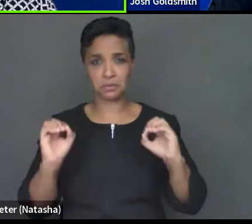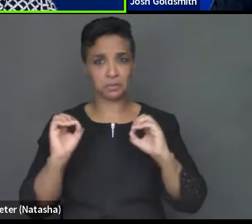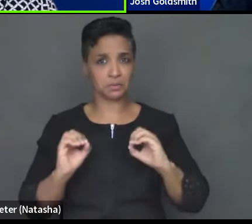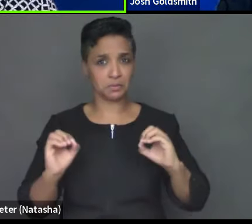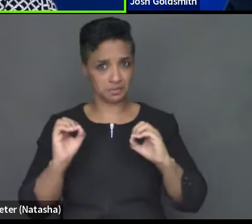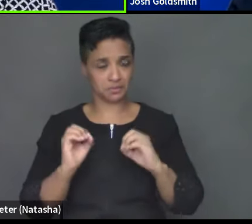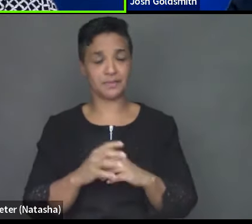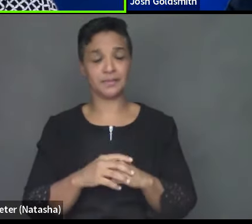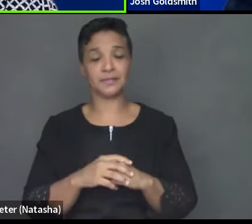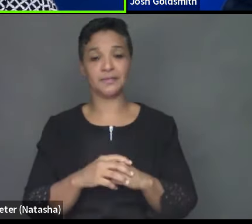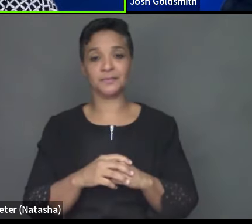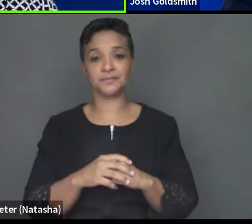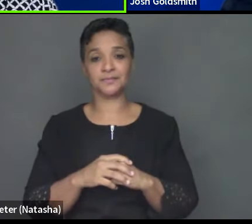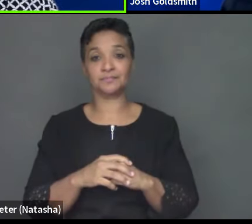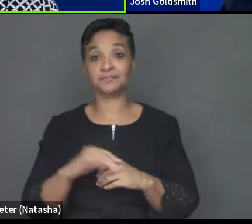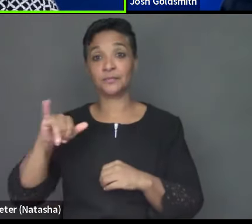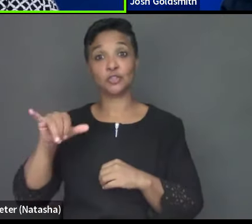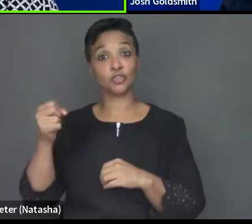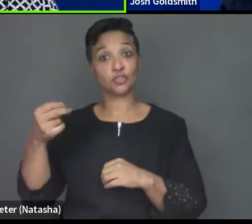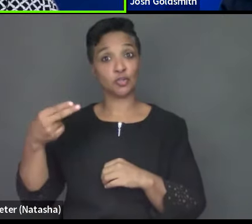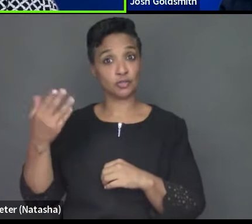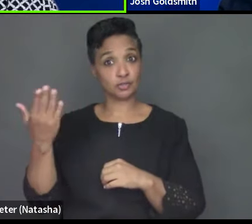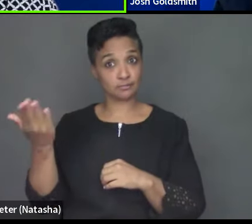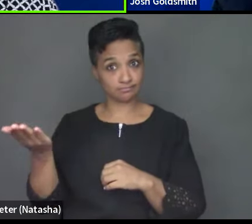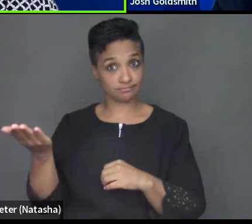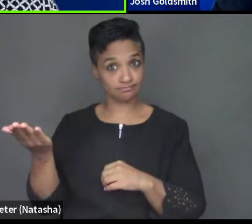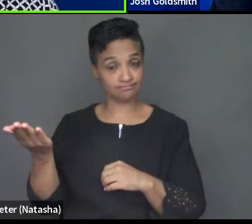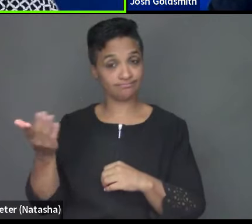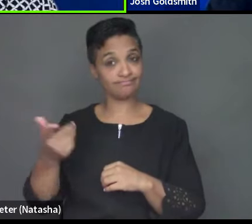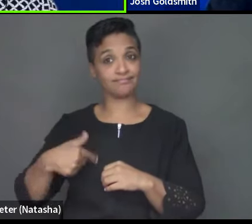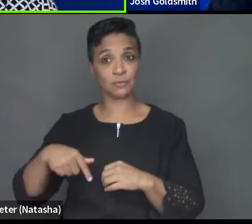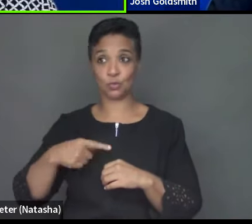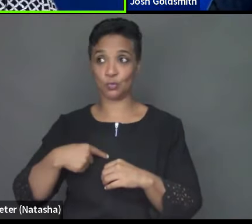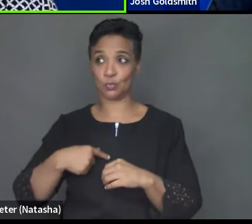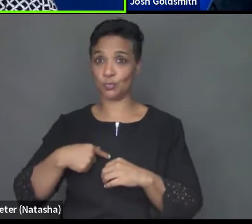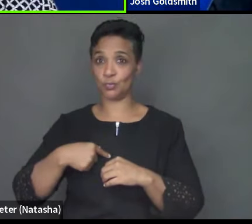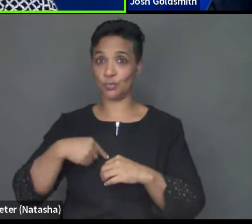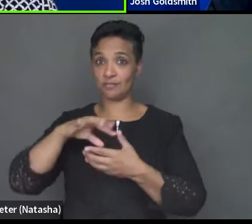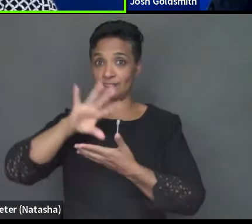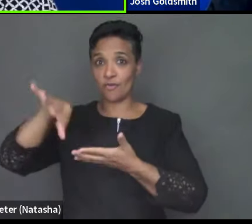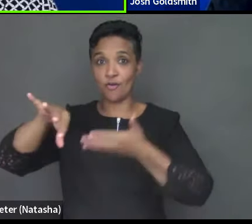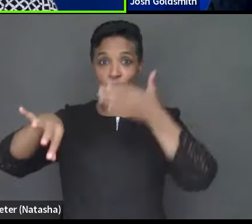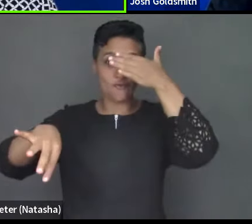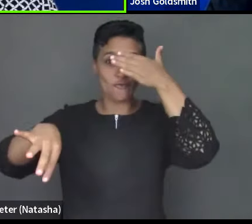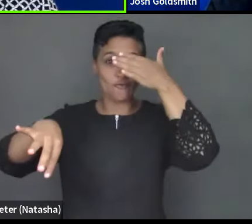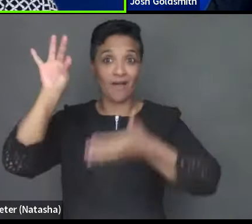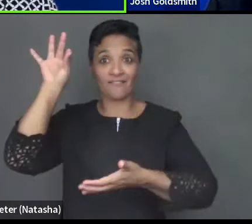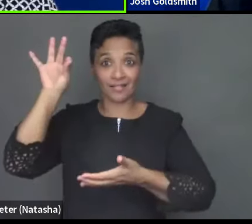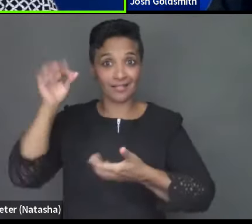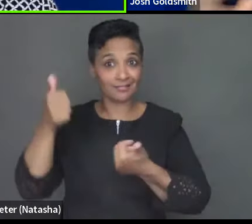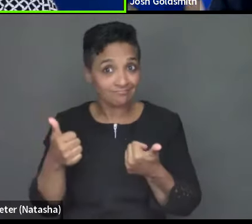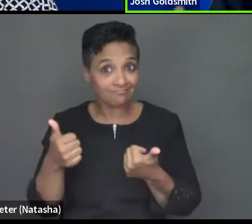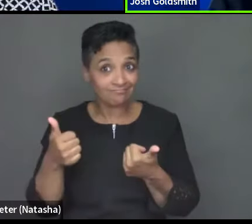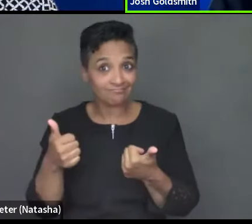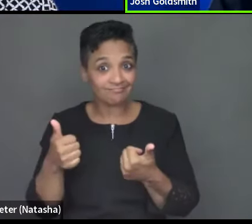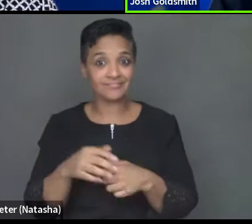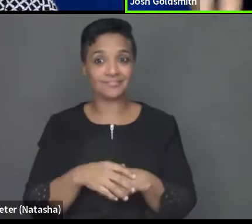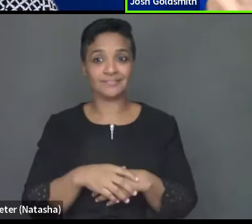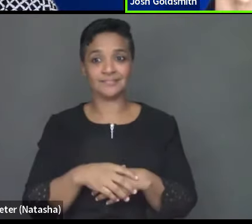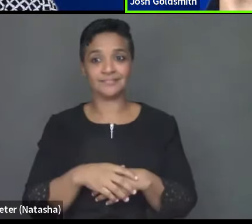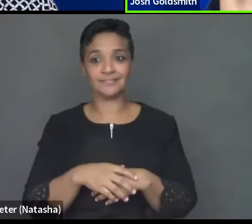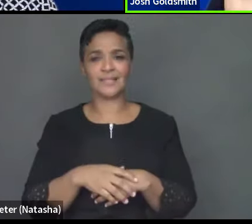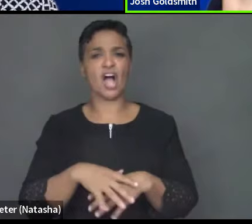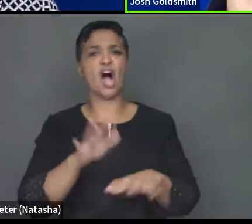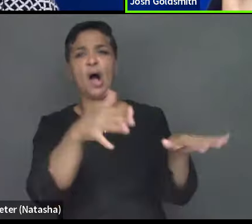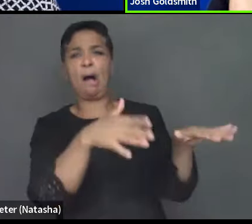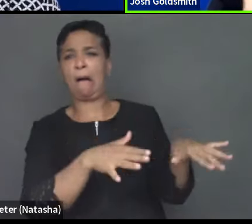So Josh, are we ready with the raffle? Should we go over the Tell a prizes joke again? or something.